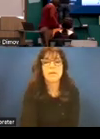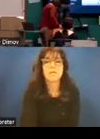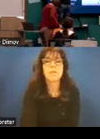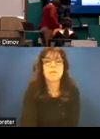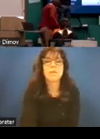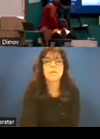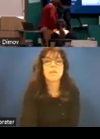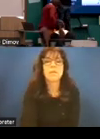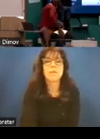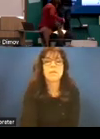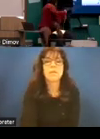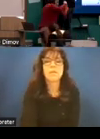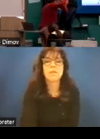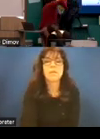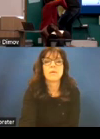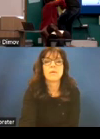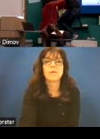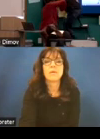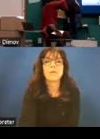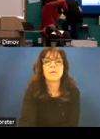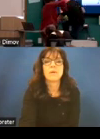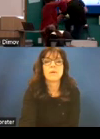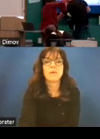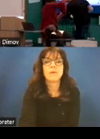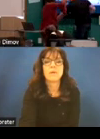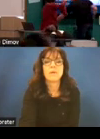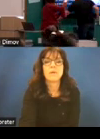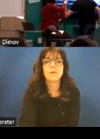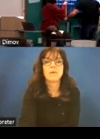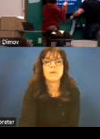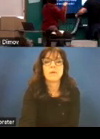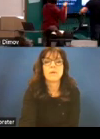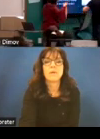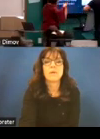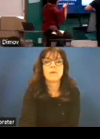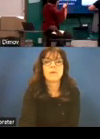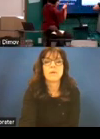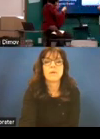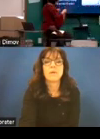Oh, I put drive, ambition, big and loud, conscientious.